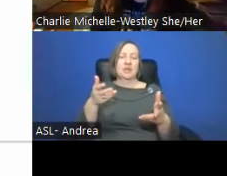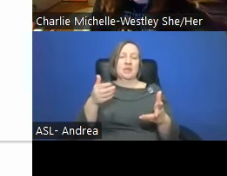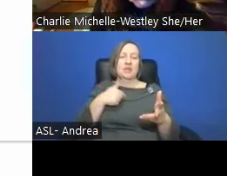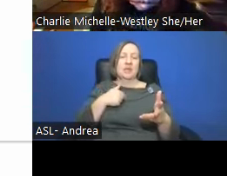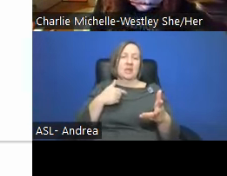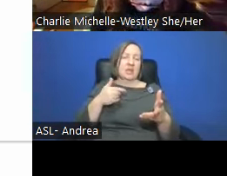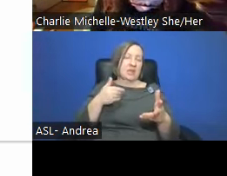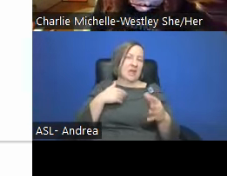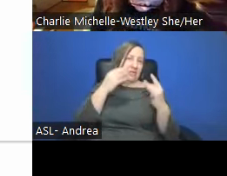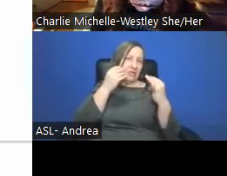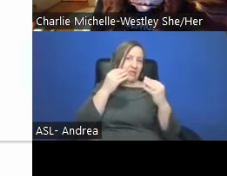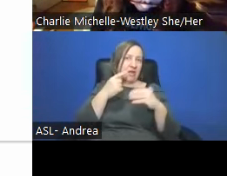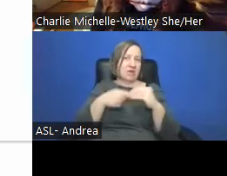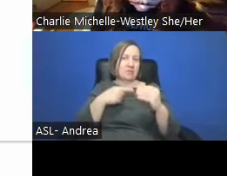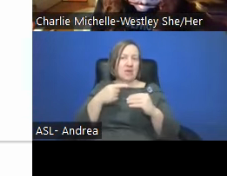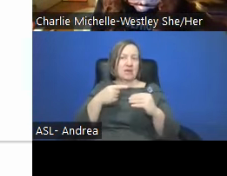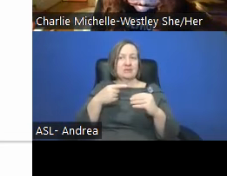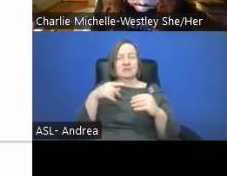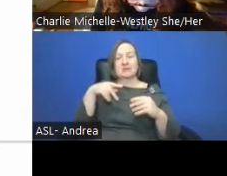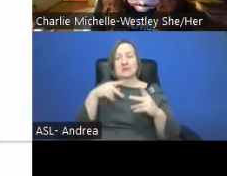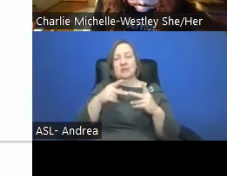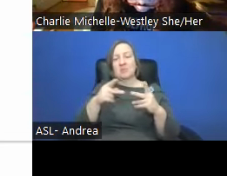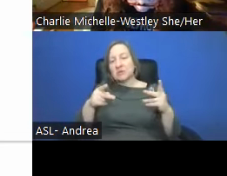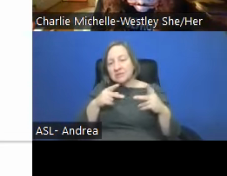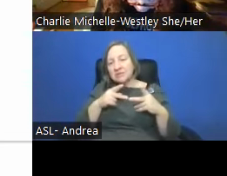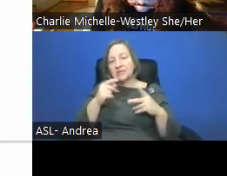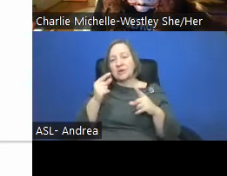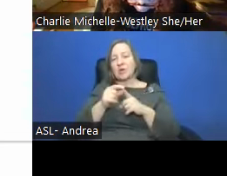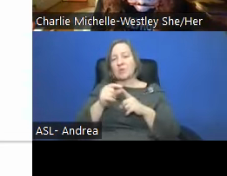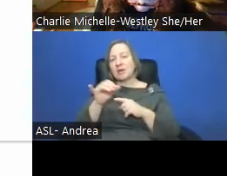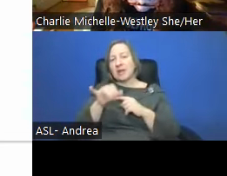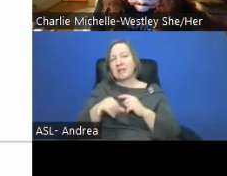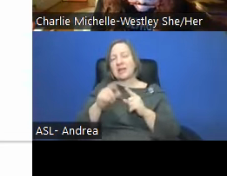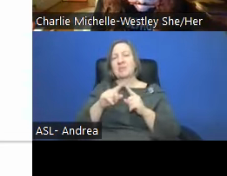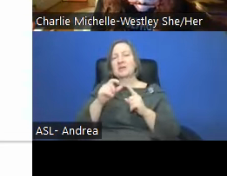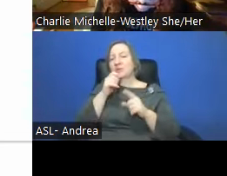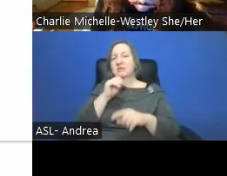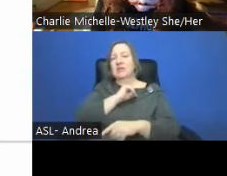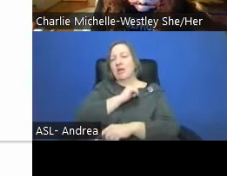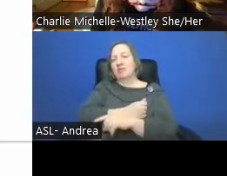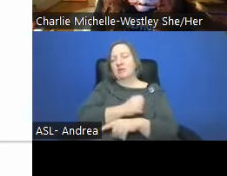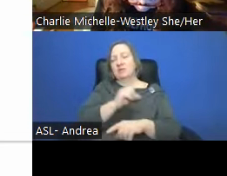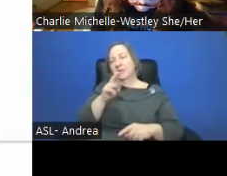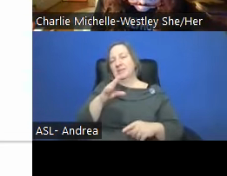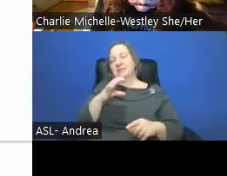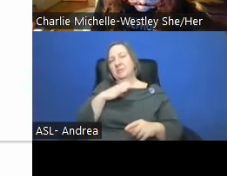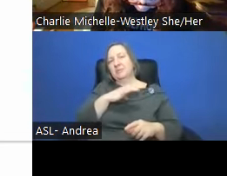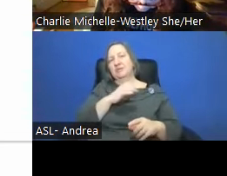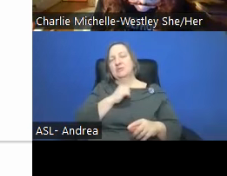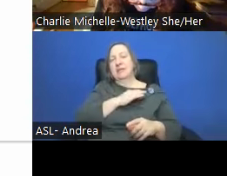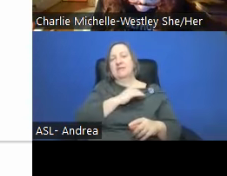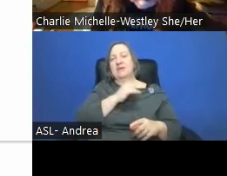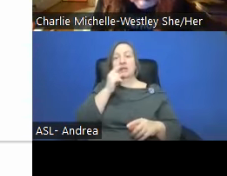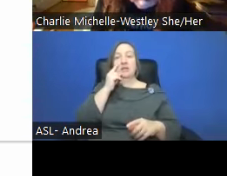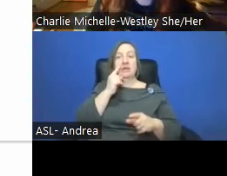had the thought of position or some sort of word like that, but that wasn't authorized by the subcommittee. And so as staff, I didn't think it was